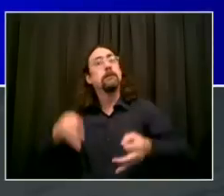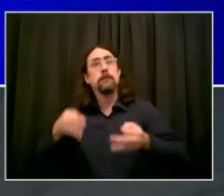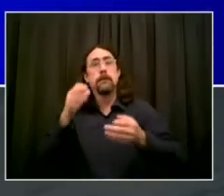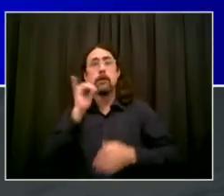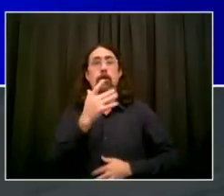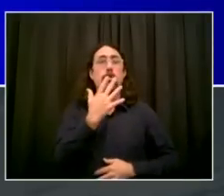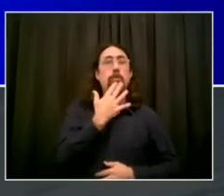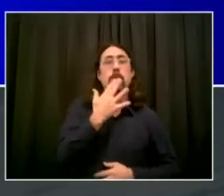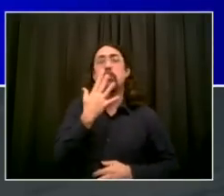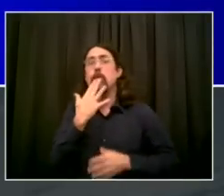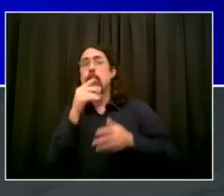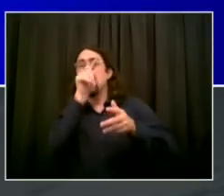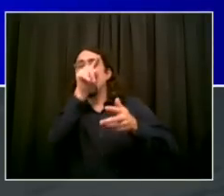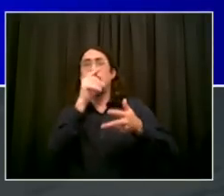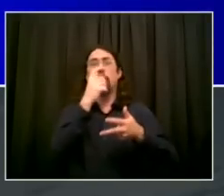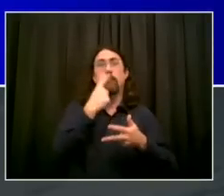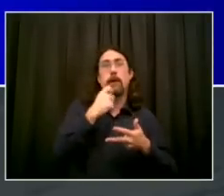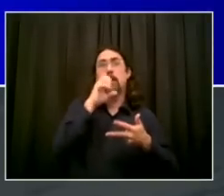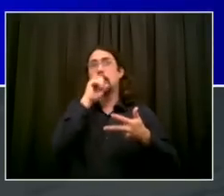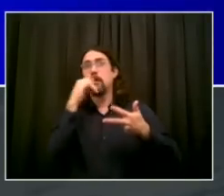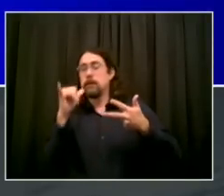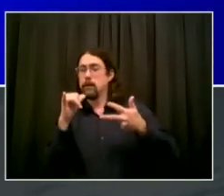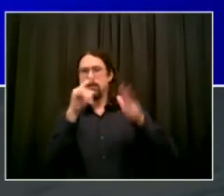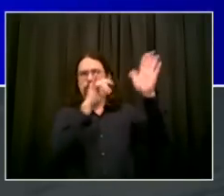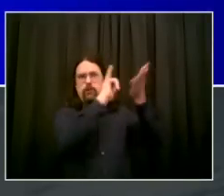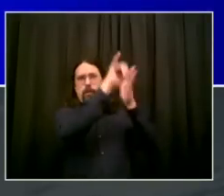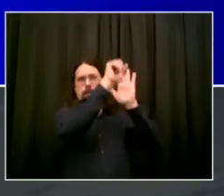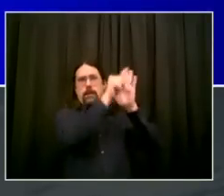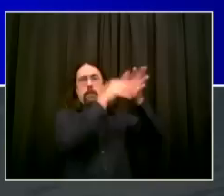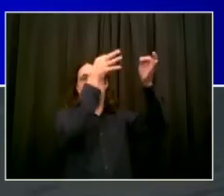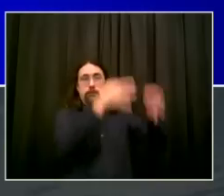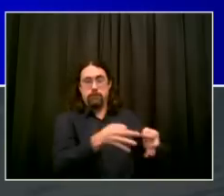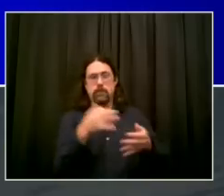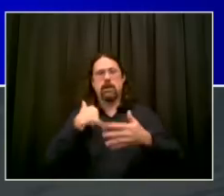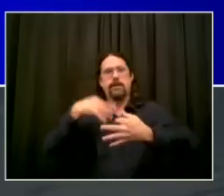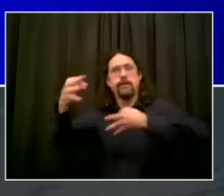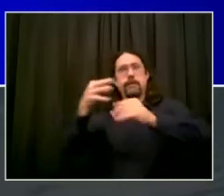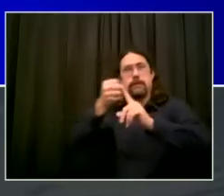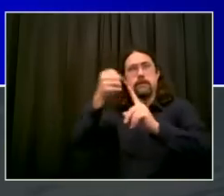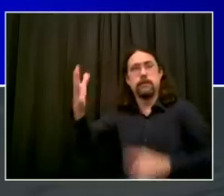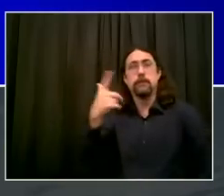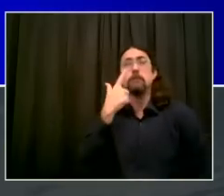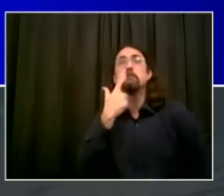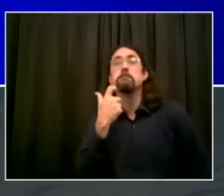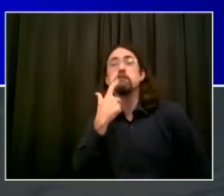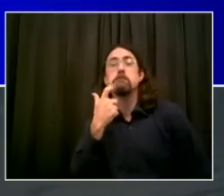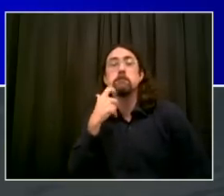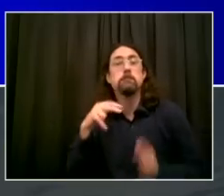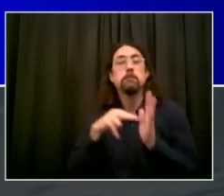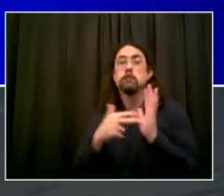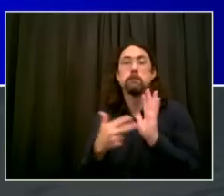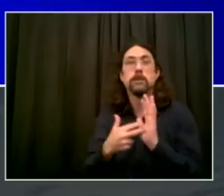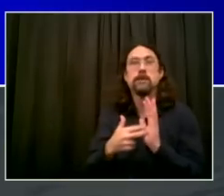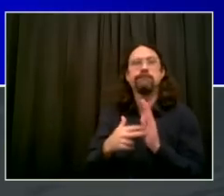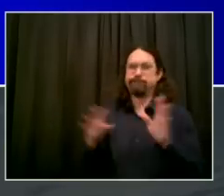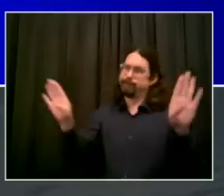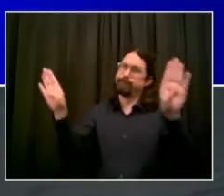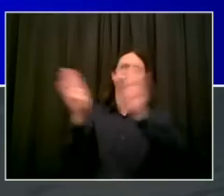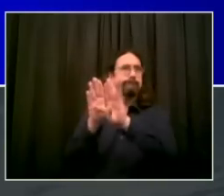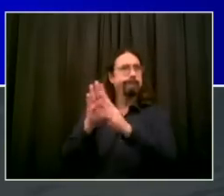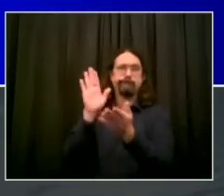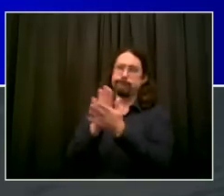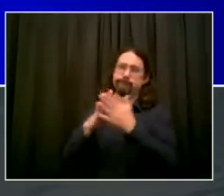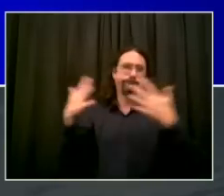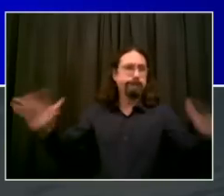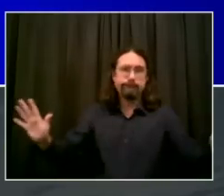full pause zone. That means all schools, public and non-public, are shut down. Non-essential businesses are closed. No indoor